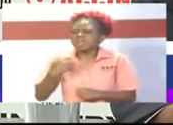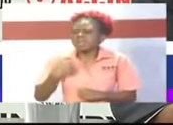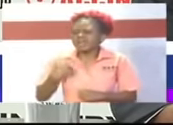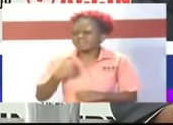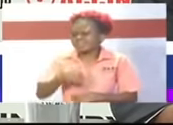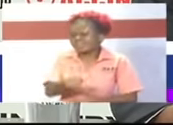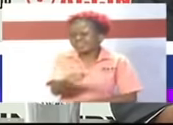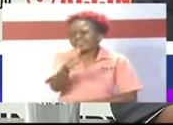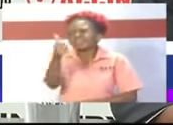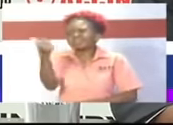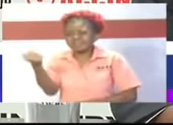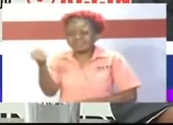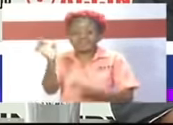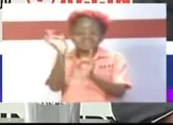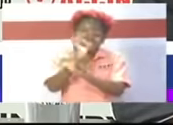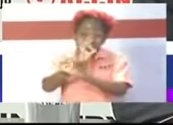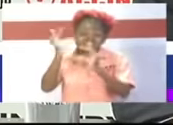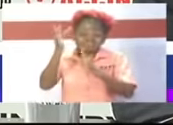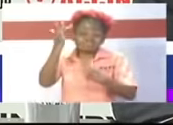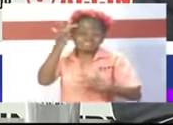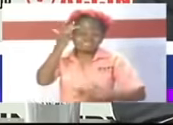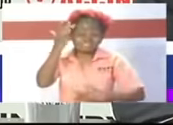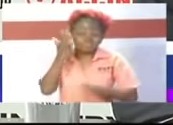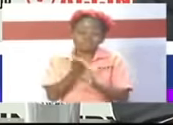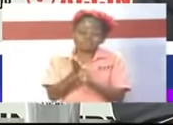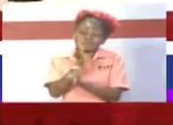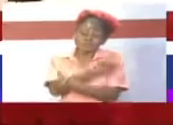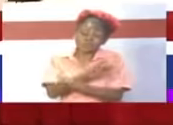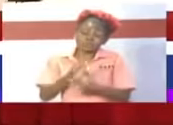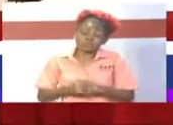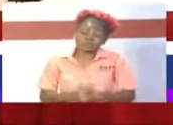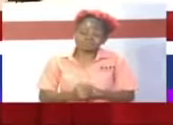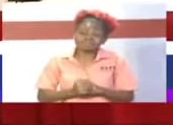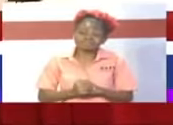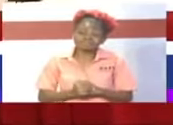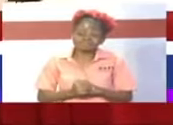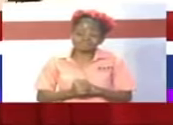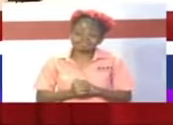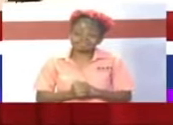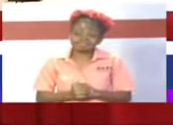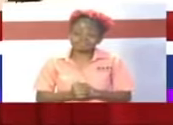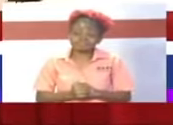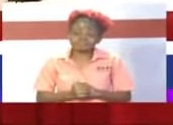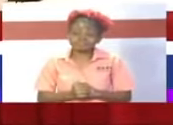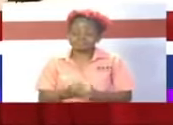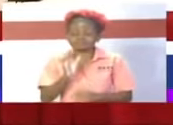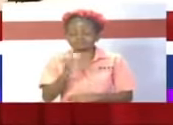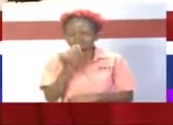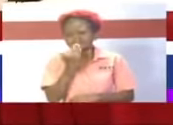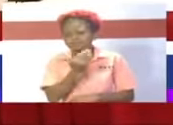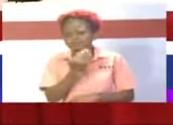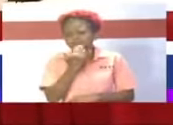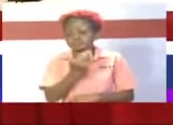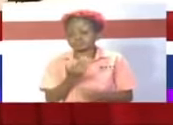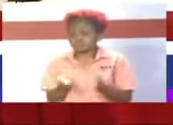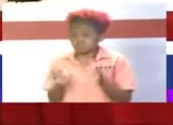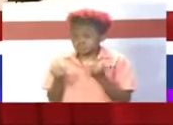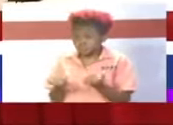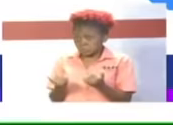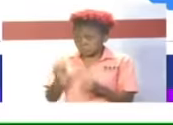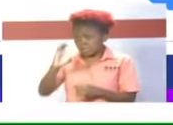body's ability to respond to the virus. Thank you very much, Dr. Hines. CL Communications, good